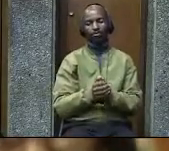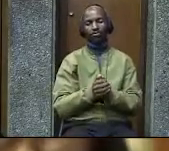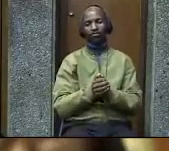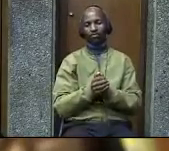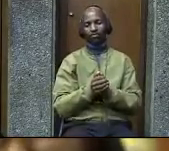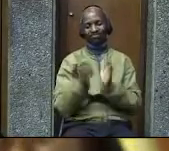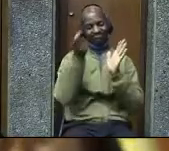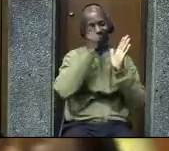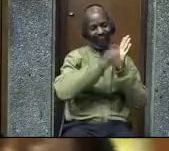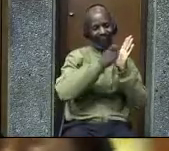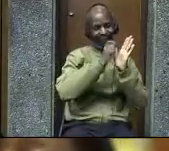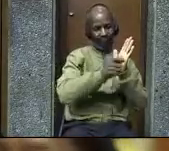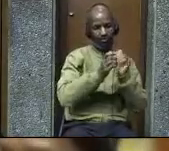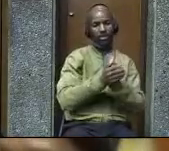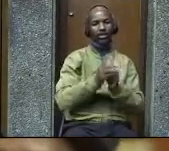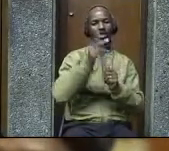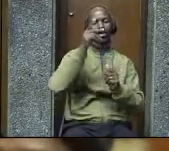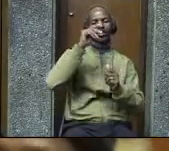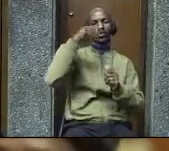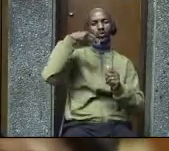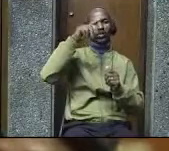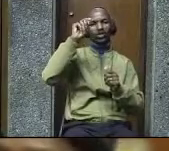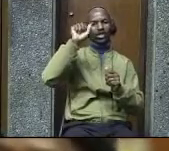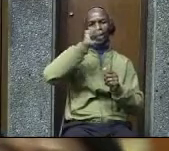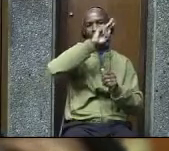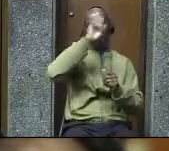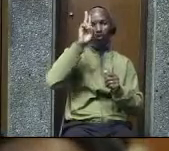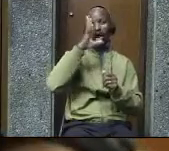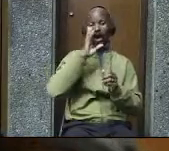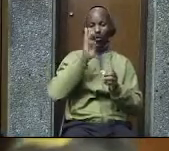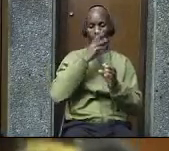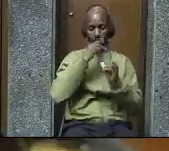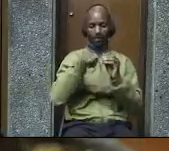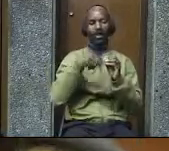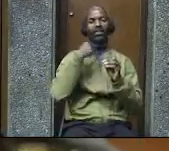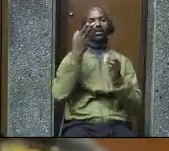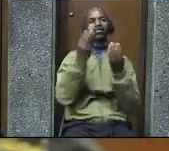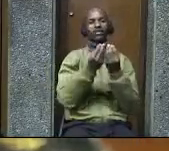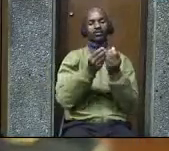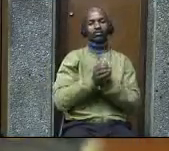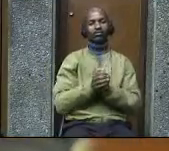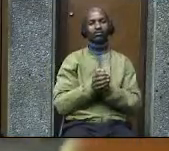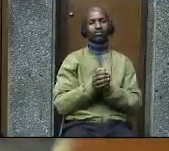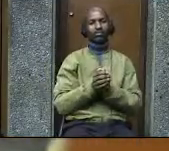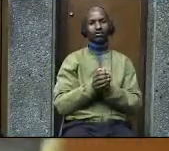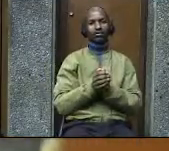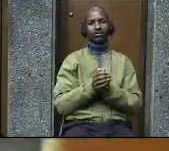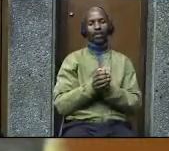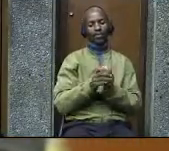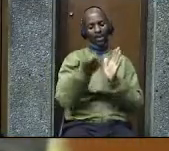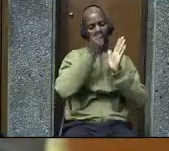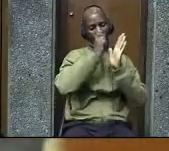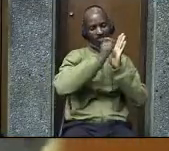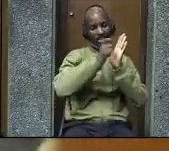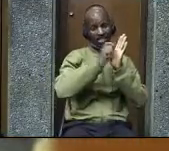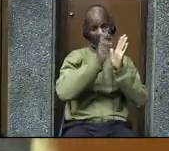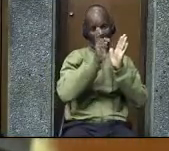I've written it to Pakistan. I'll come to that after that one. I've written it